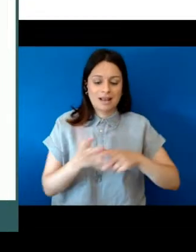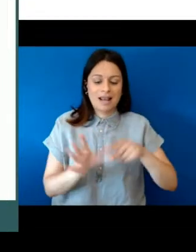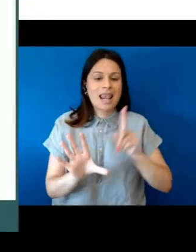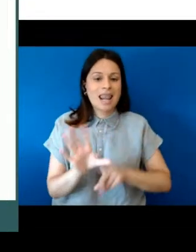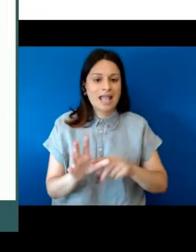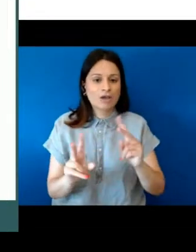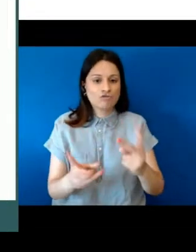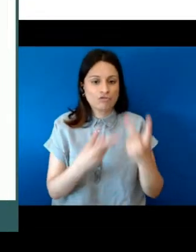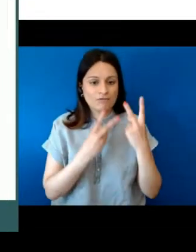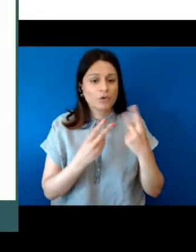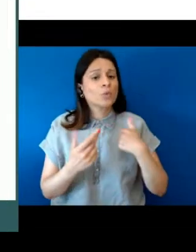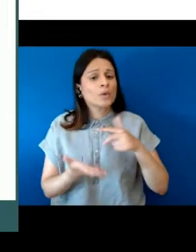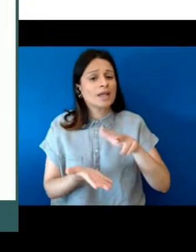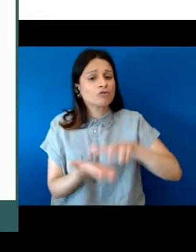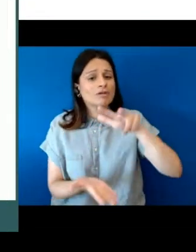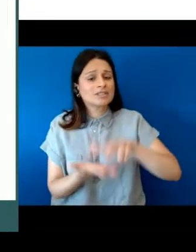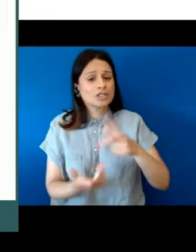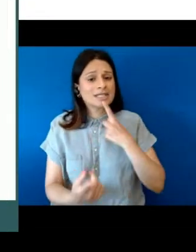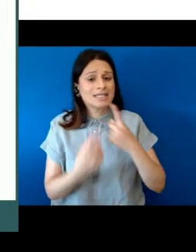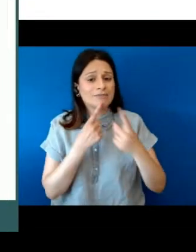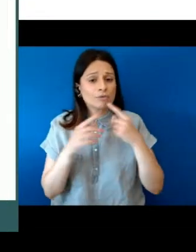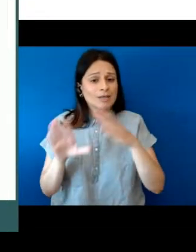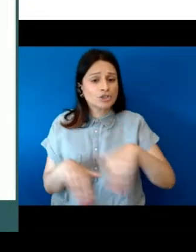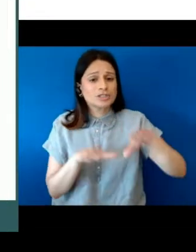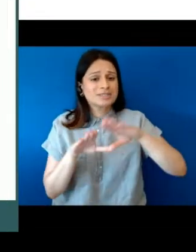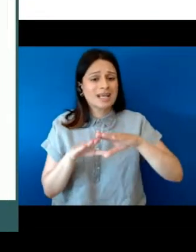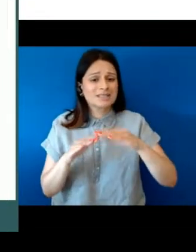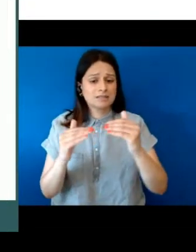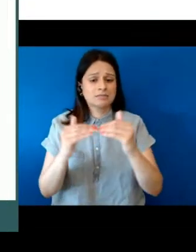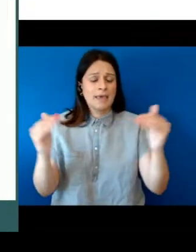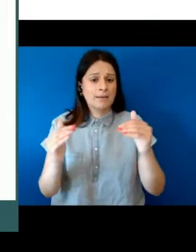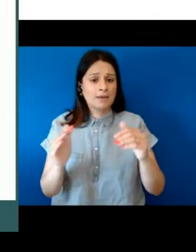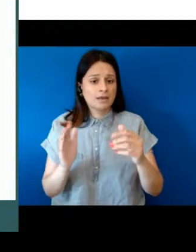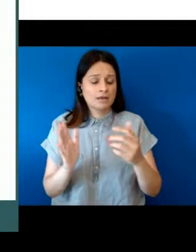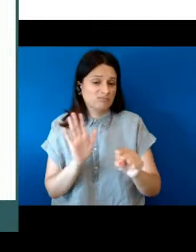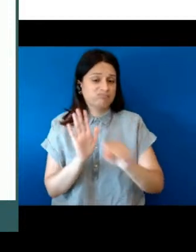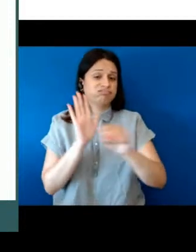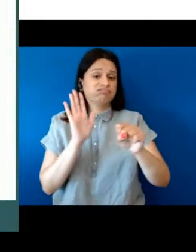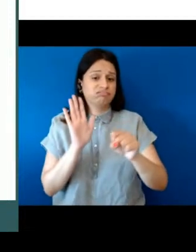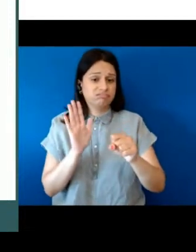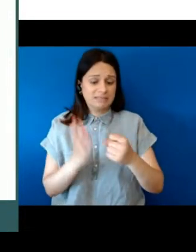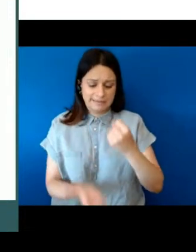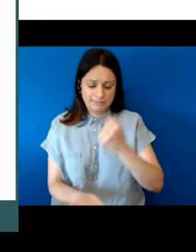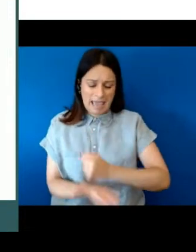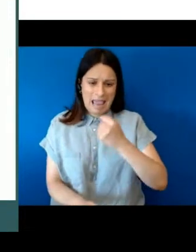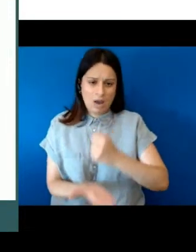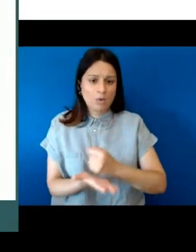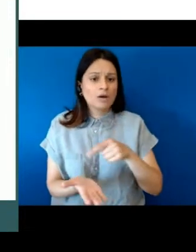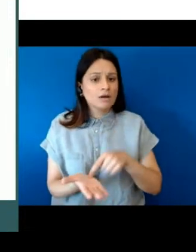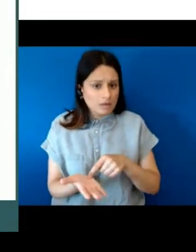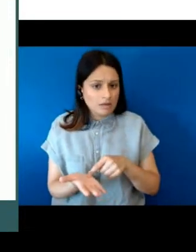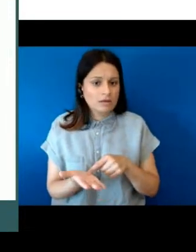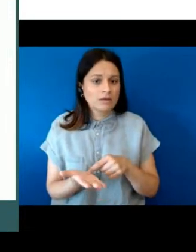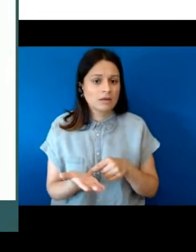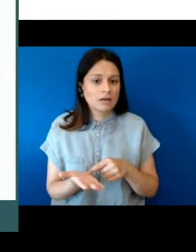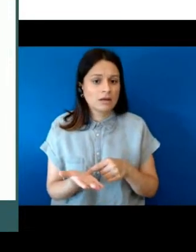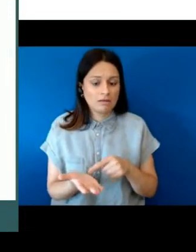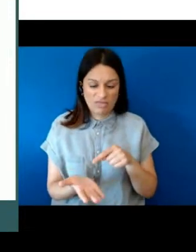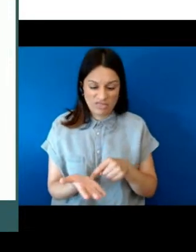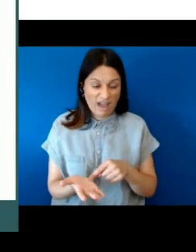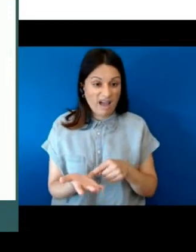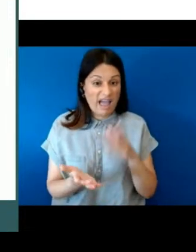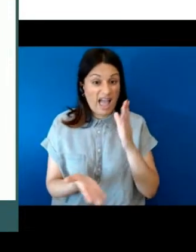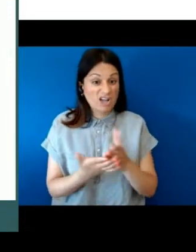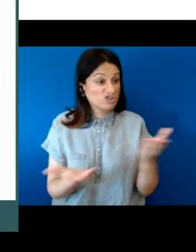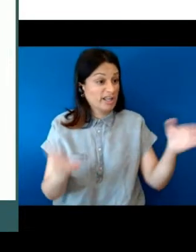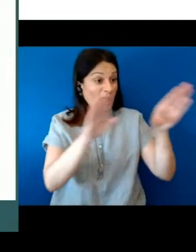accreditation, information standards accreditation, but that information standards accreditation no longer exists. So we go